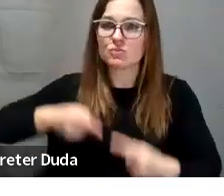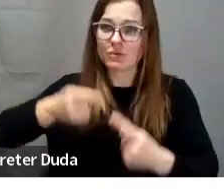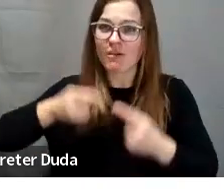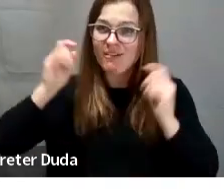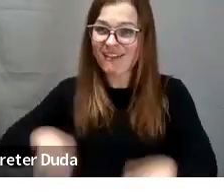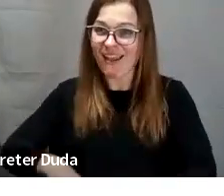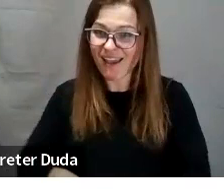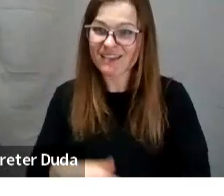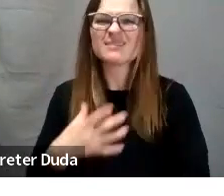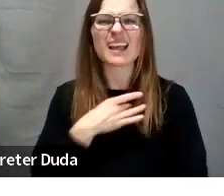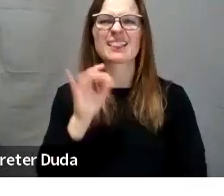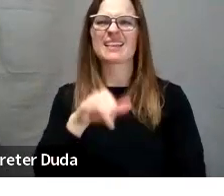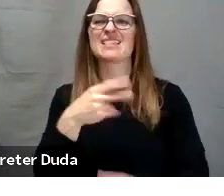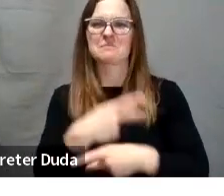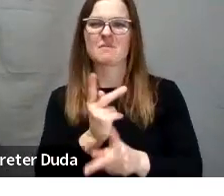that.